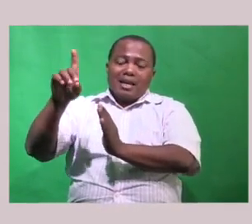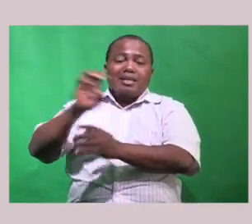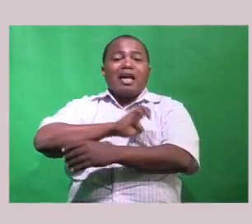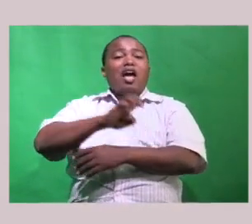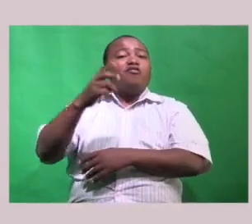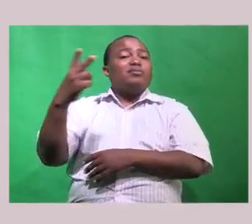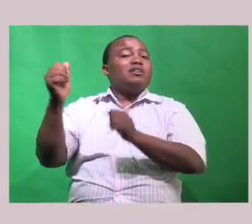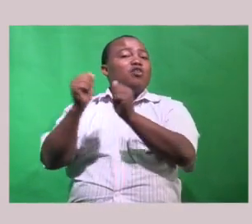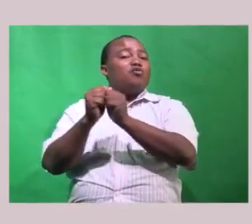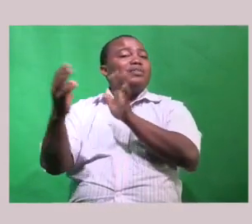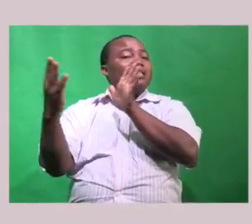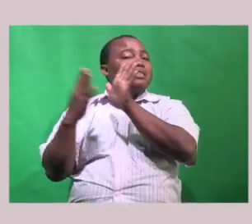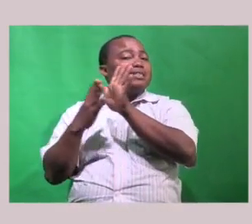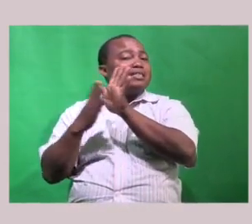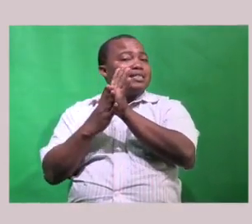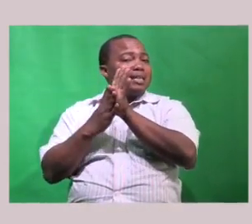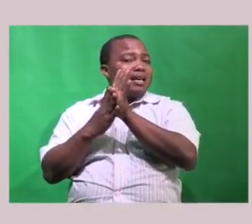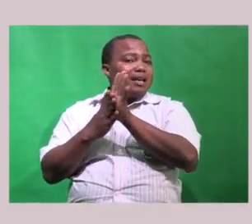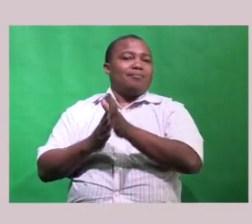2019